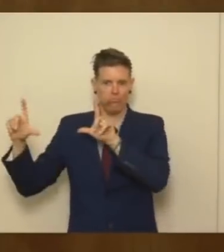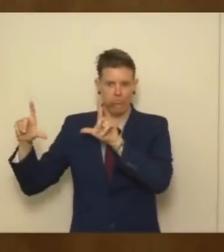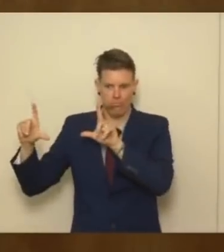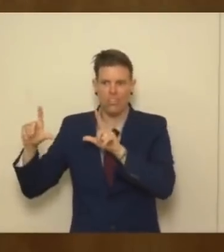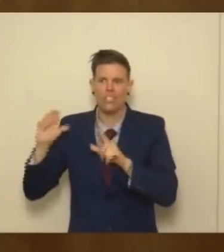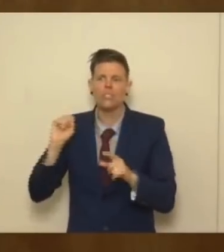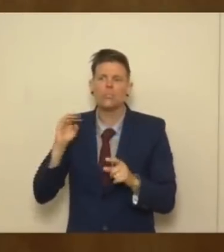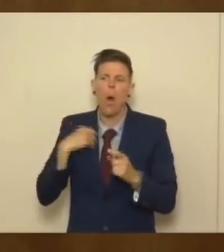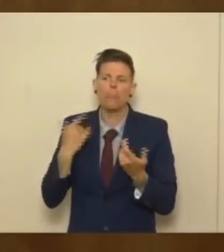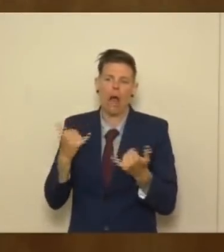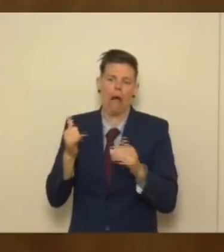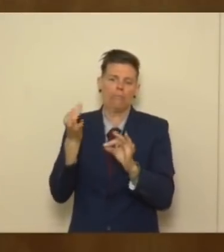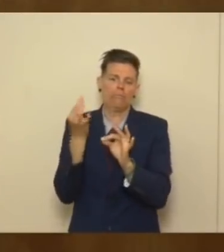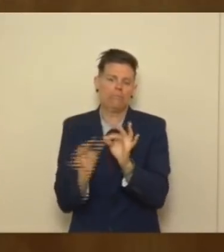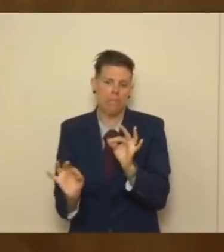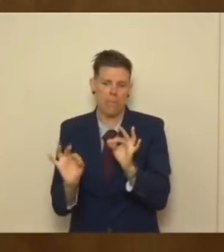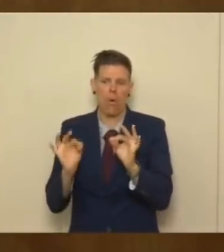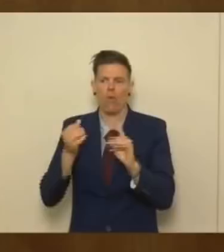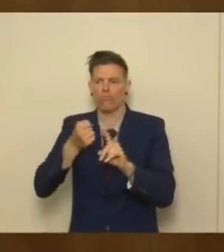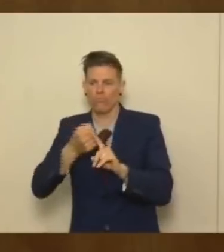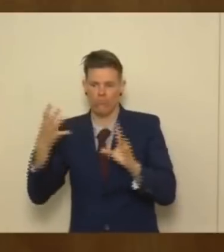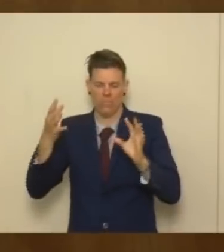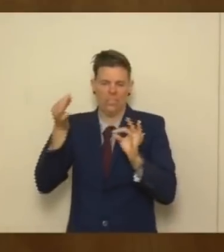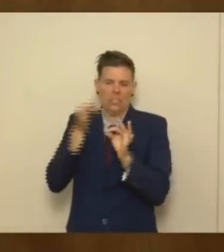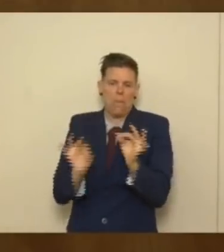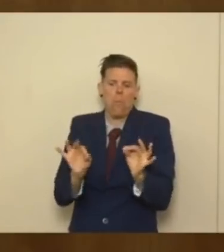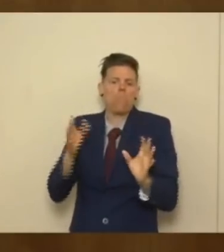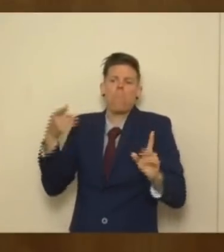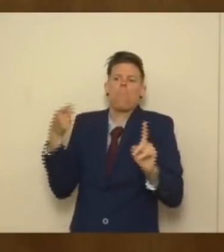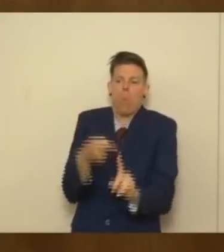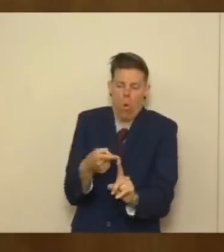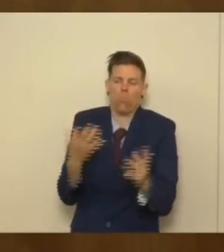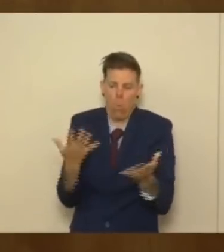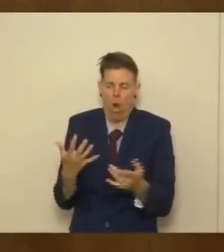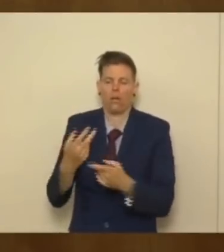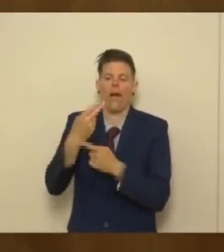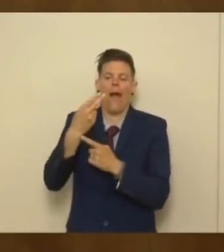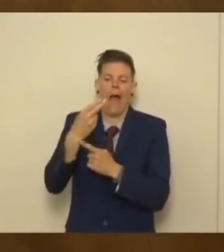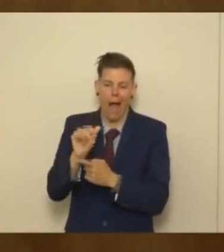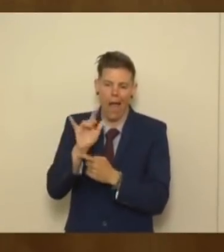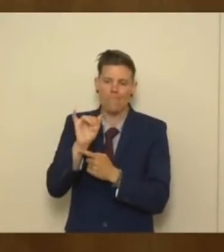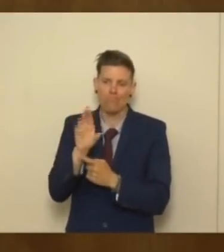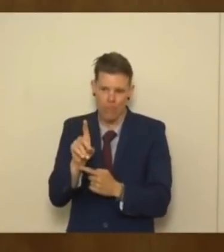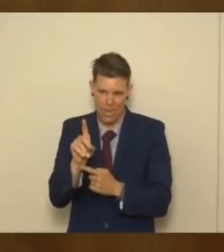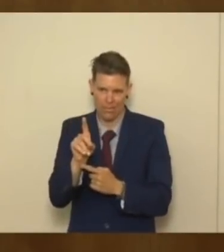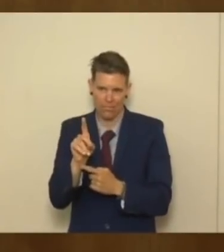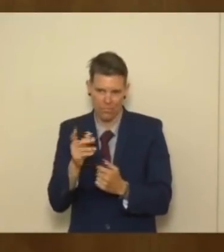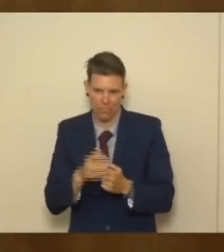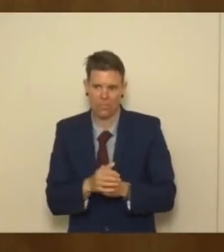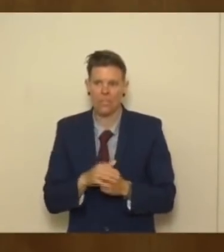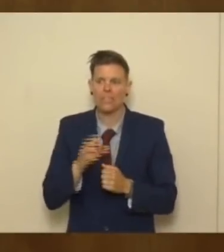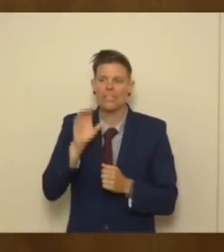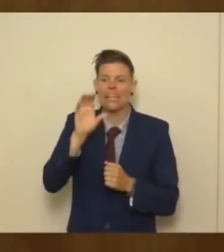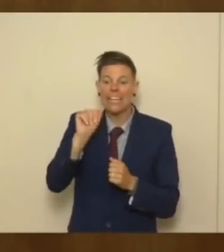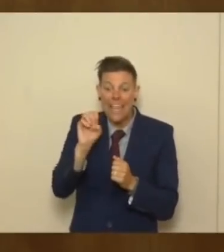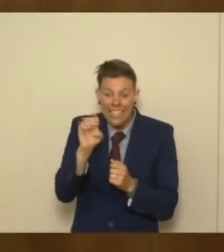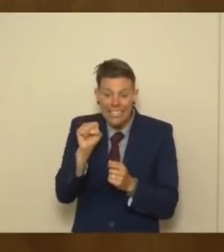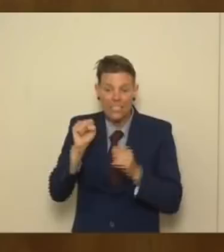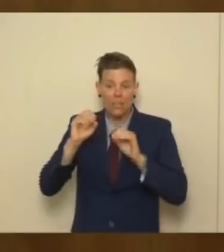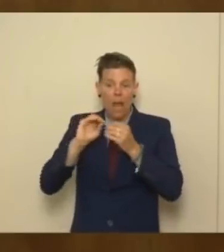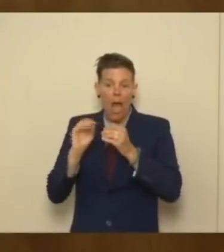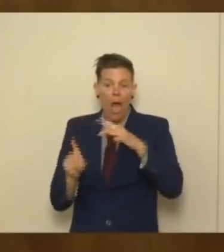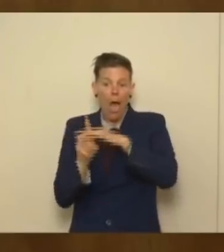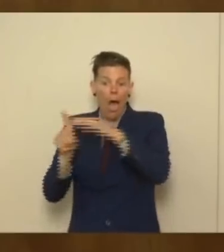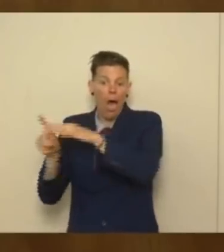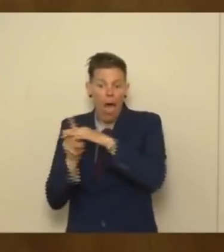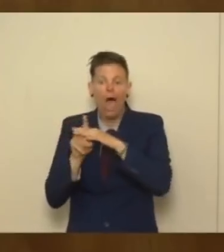the hybrid gives us a slight downward trend in cases, gives us some time to evaluate how that's going to work out. And I think